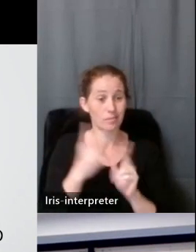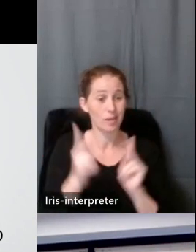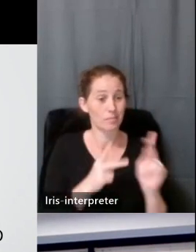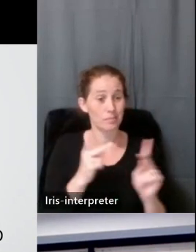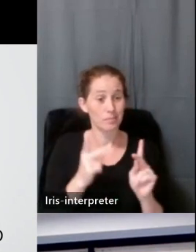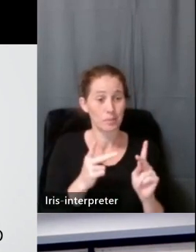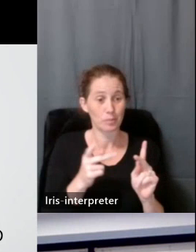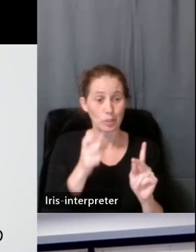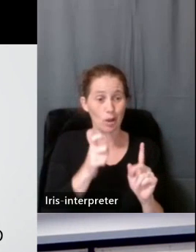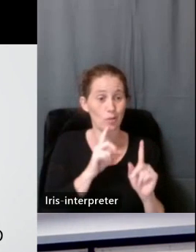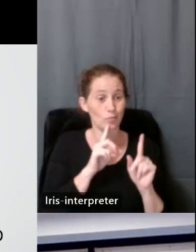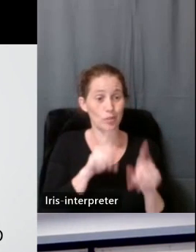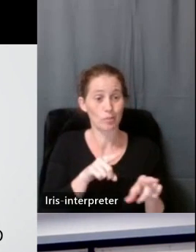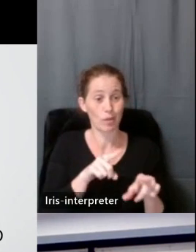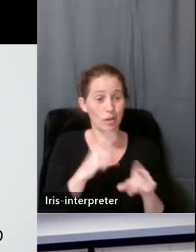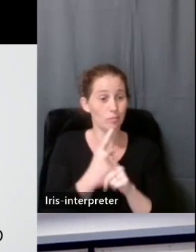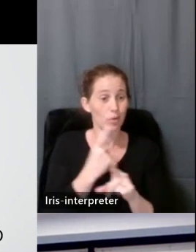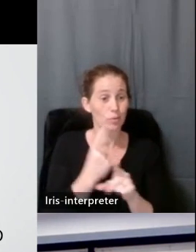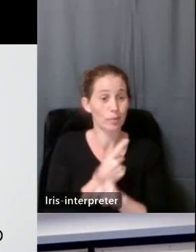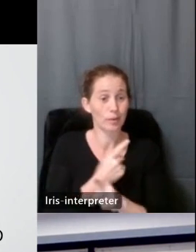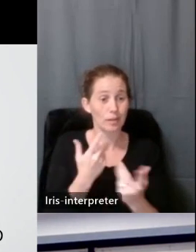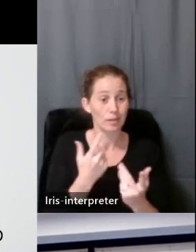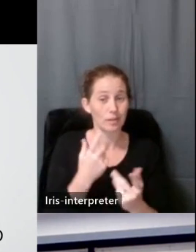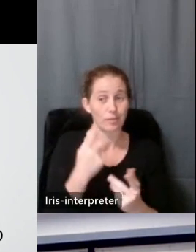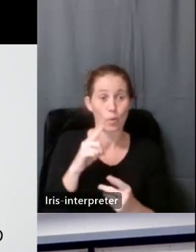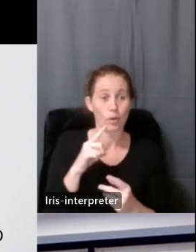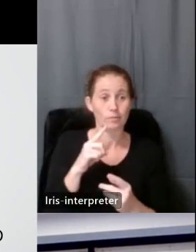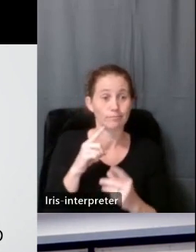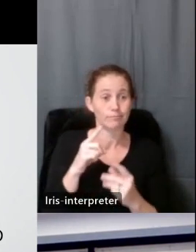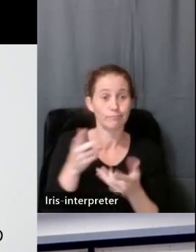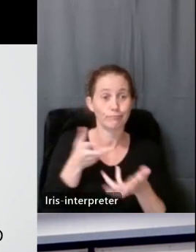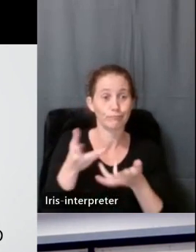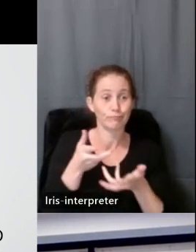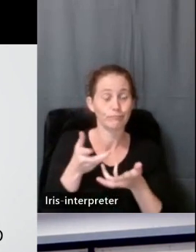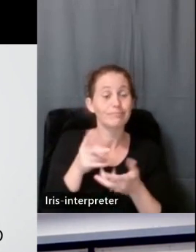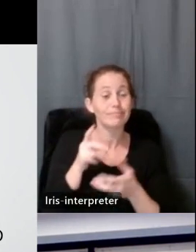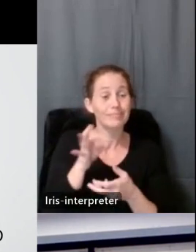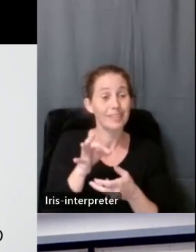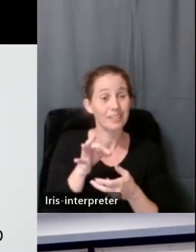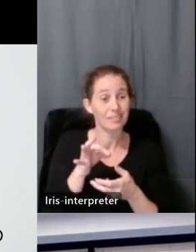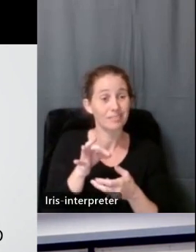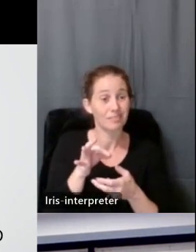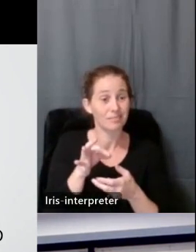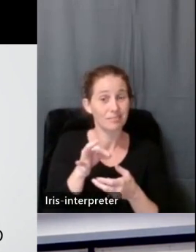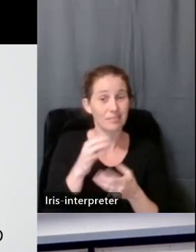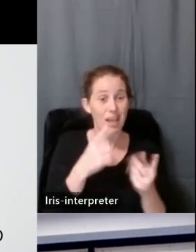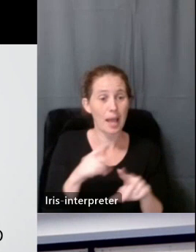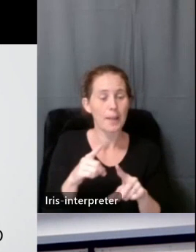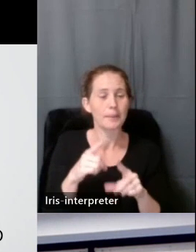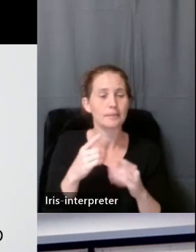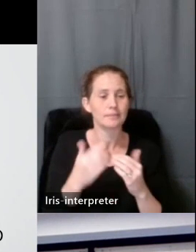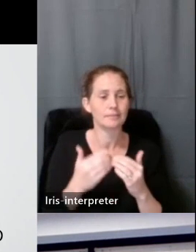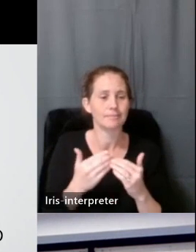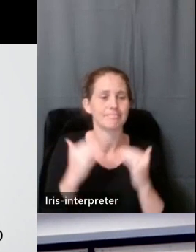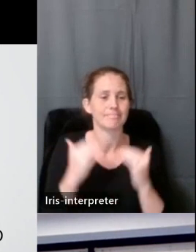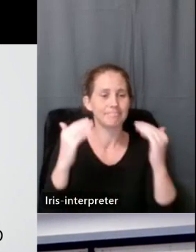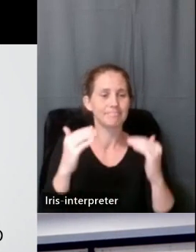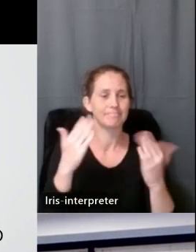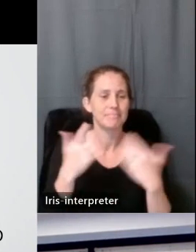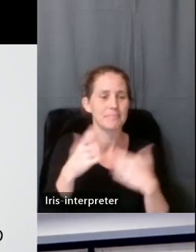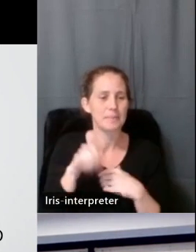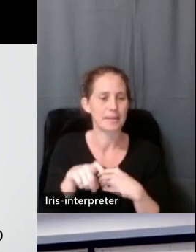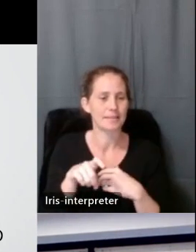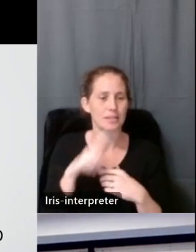won't respond appropriately to mere words. In such a case, further enforcement of your rights might be necessary.